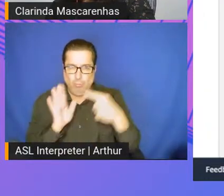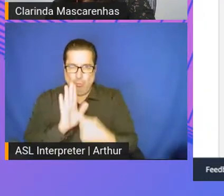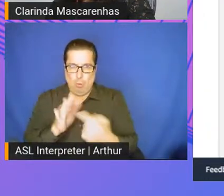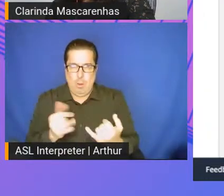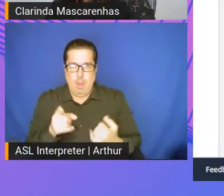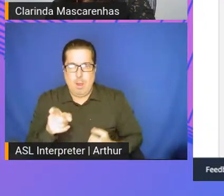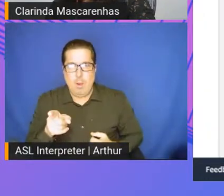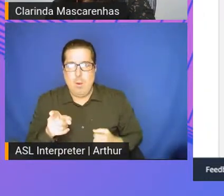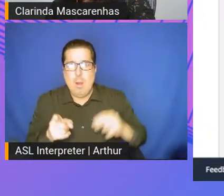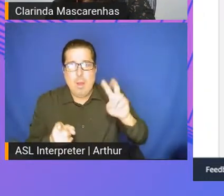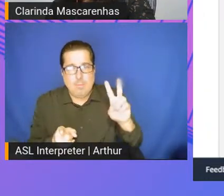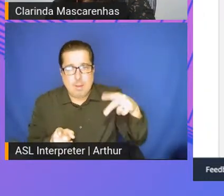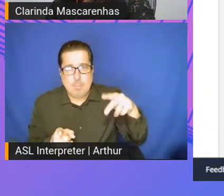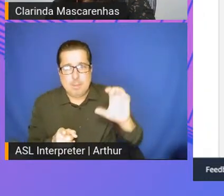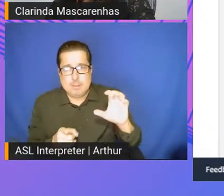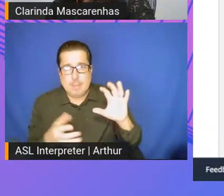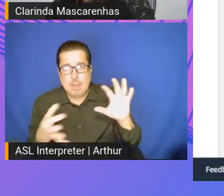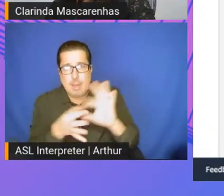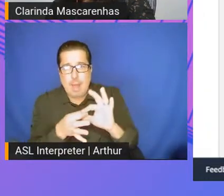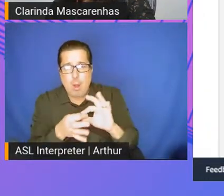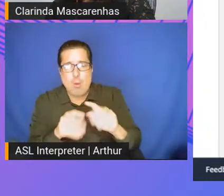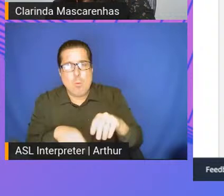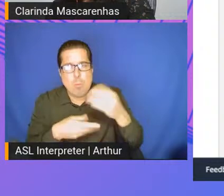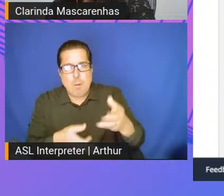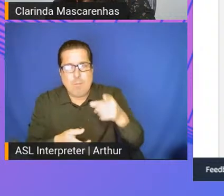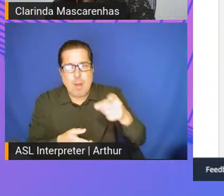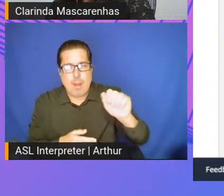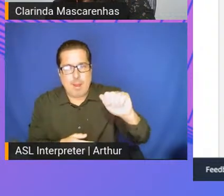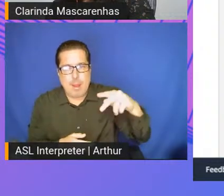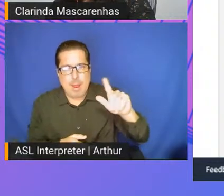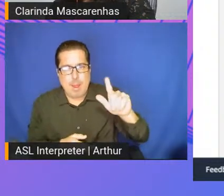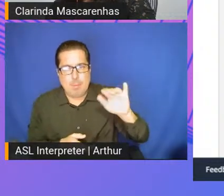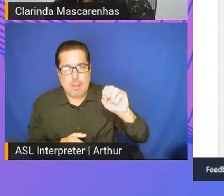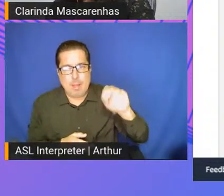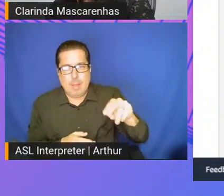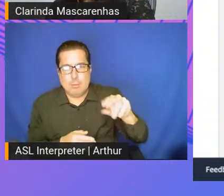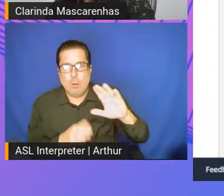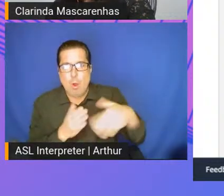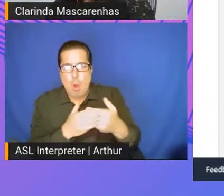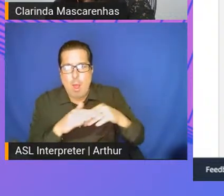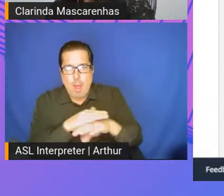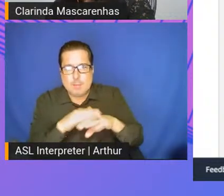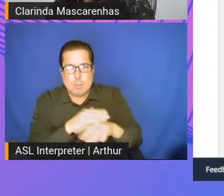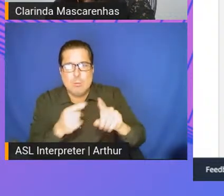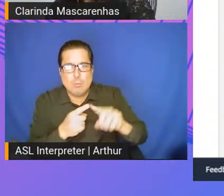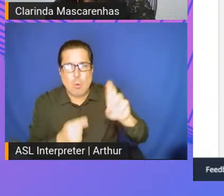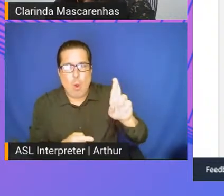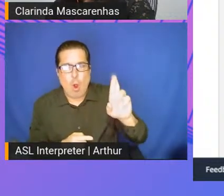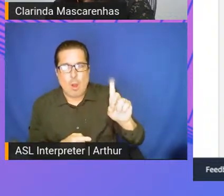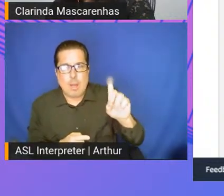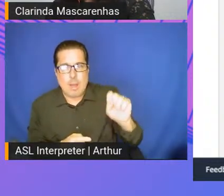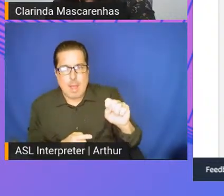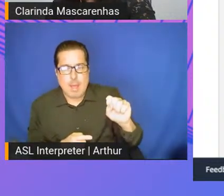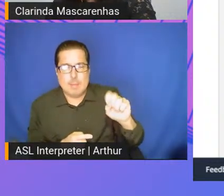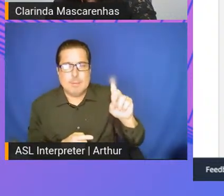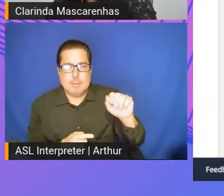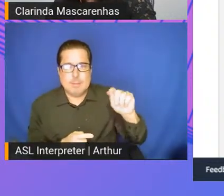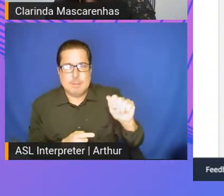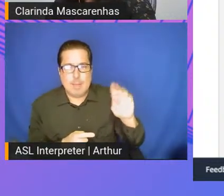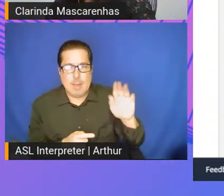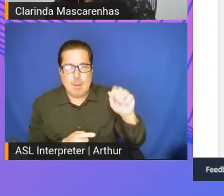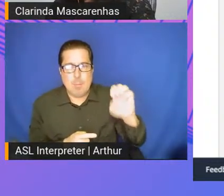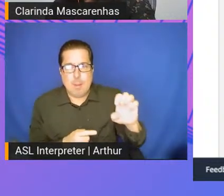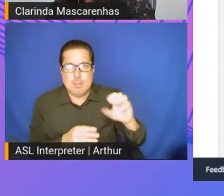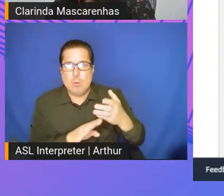a VPC connector to provide your application outbound access to the RDS database, which is hosted in private VPC